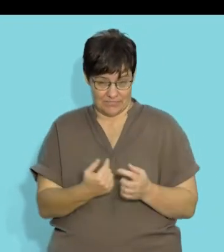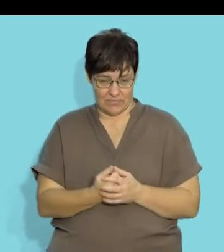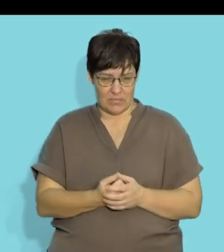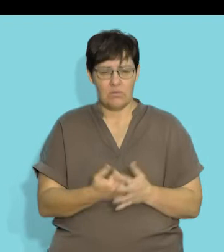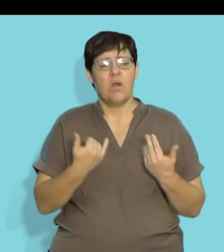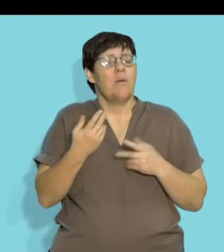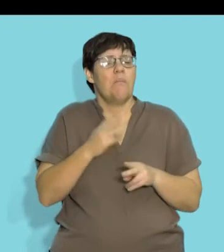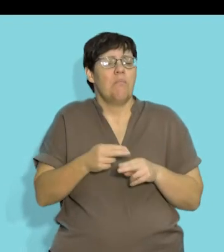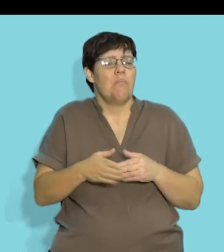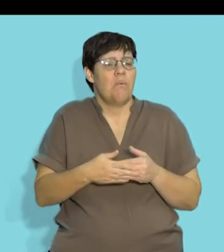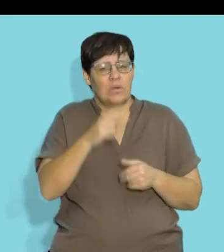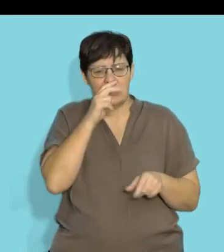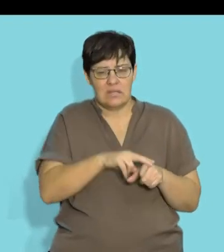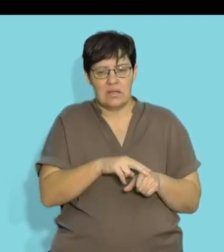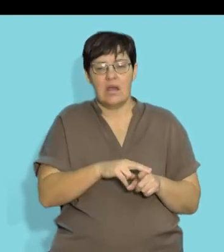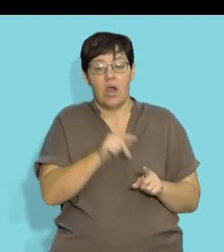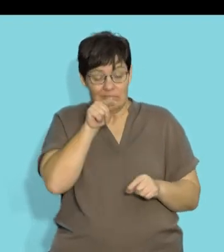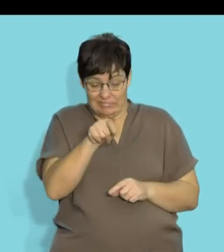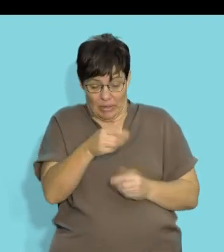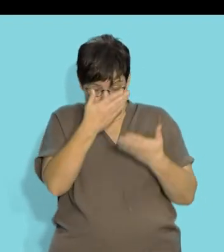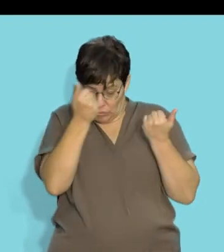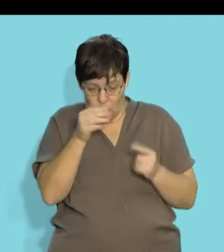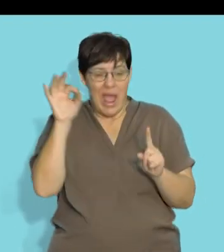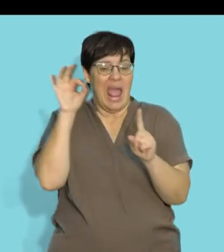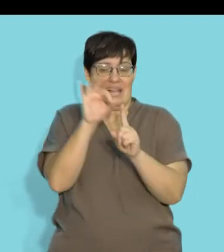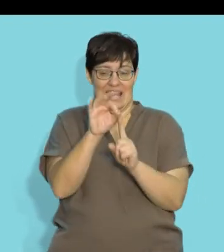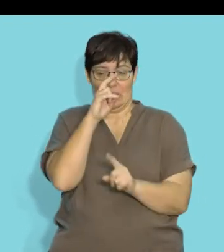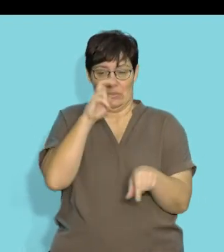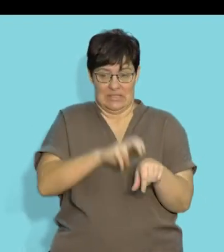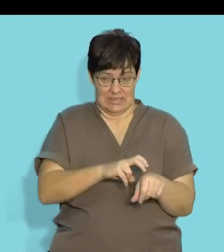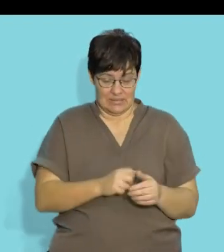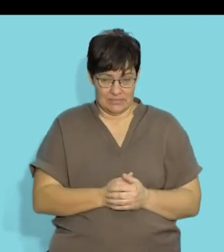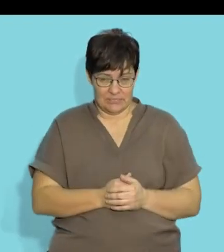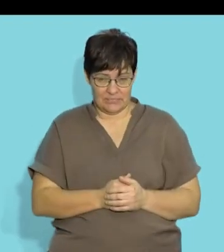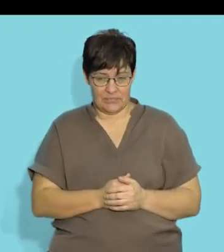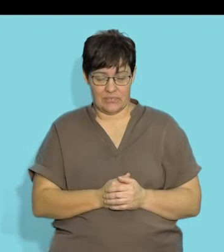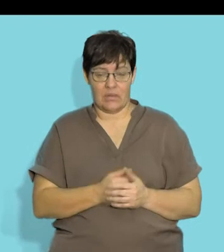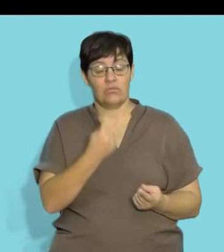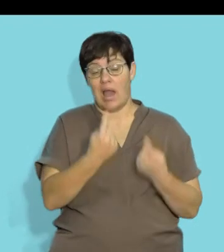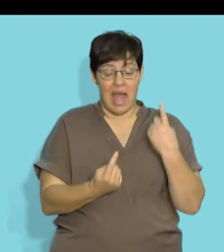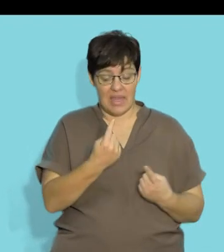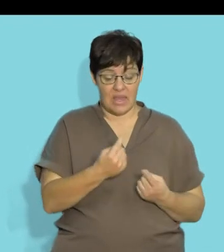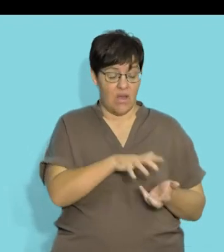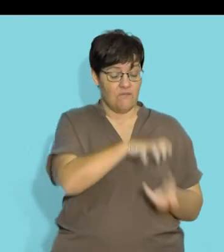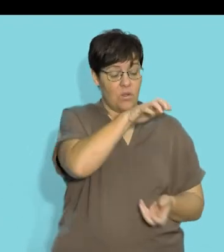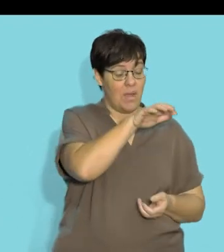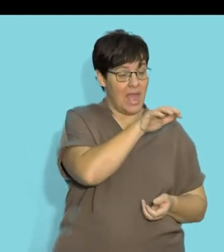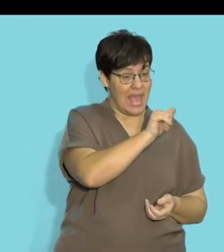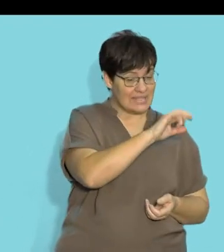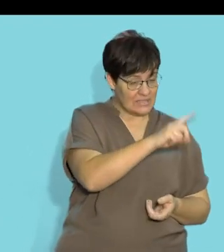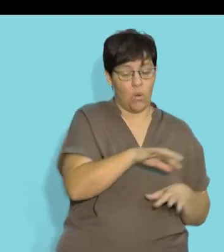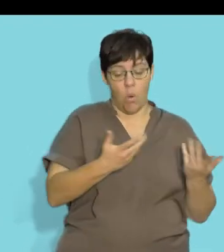We need the exact volume of the unknown concentration, the one that we pipetted. So it's either volume of acid or volume of